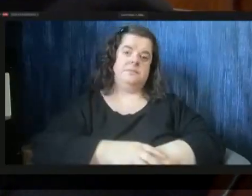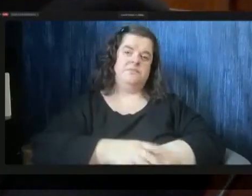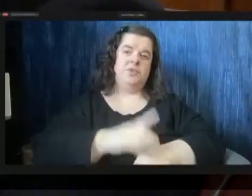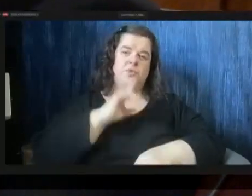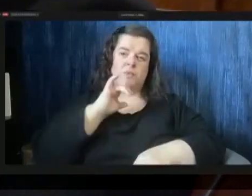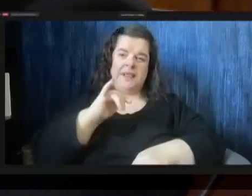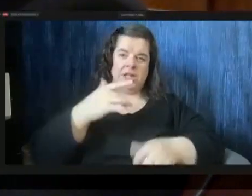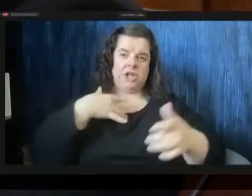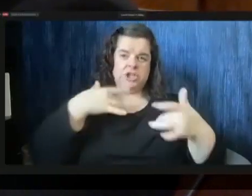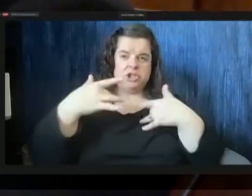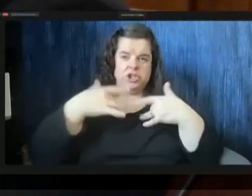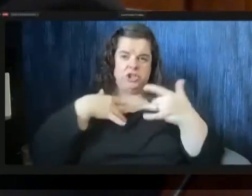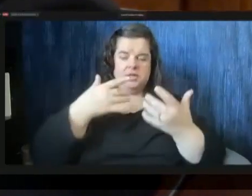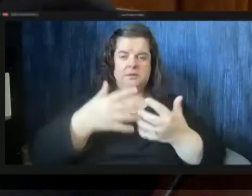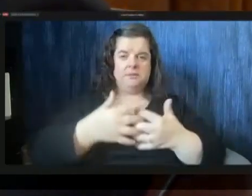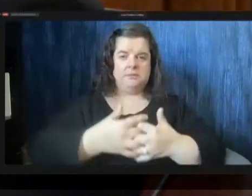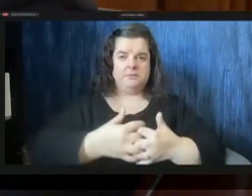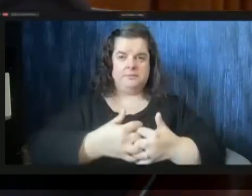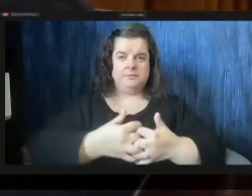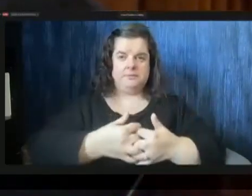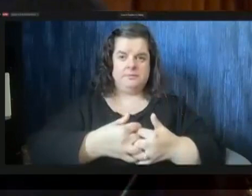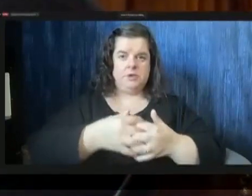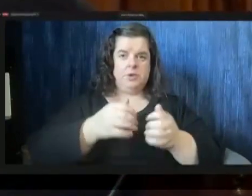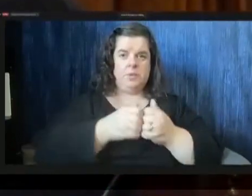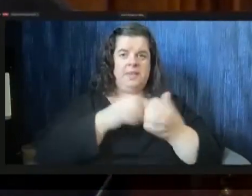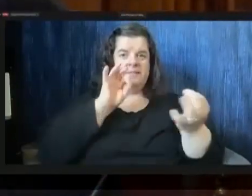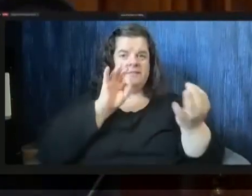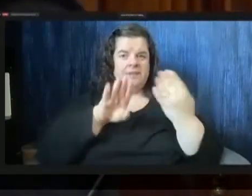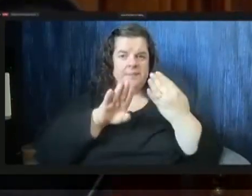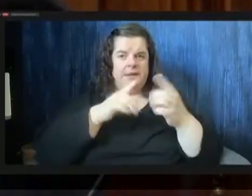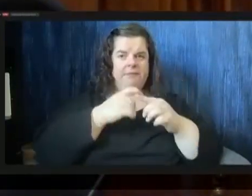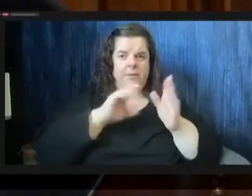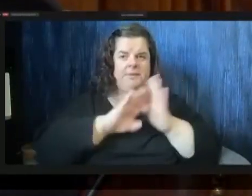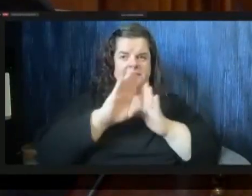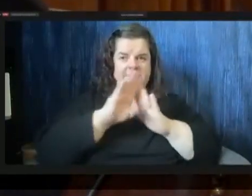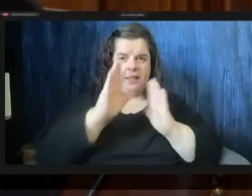in terms of the feedback we're getting from developers.